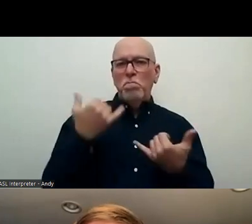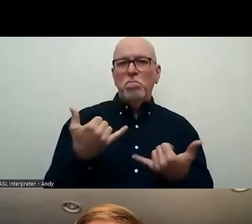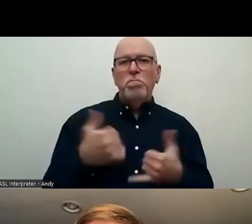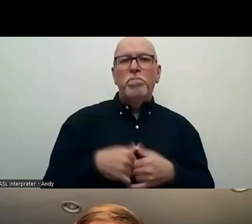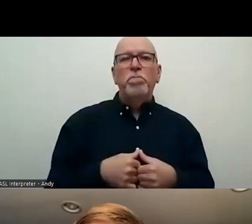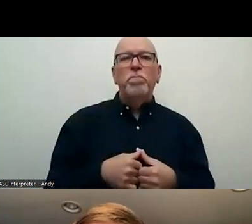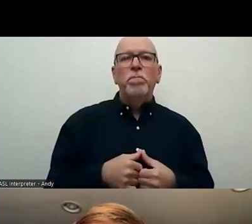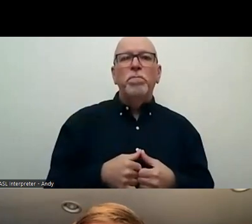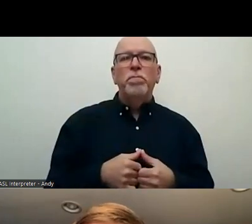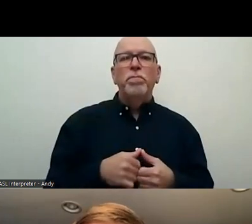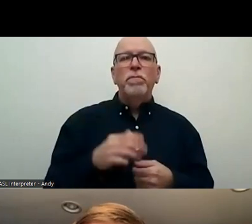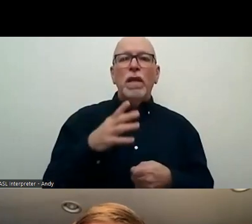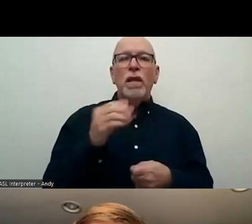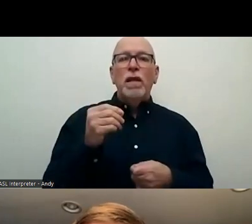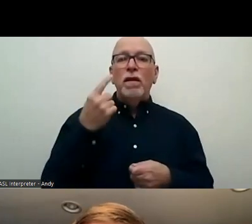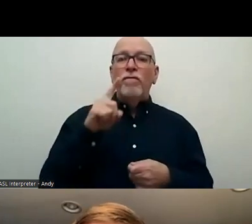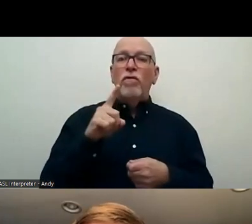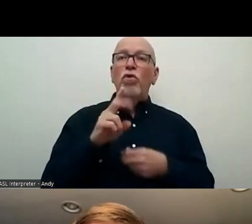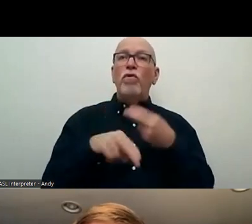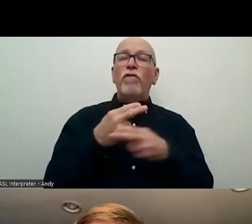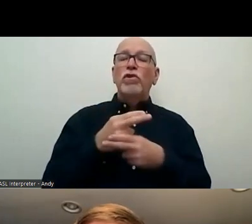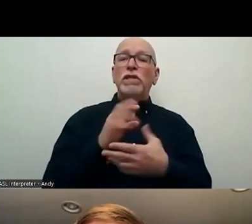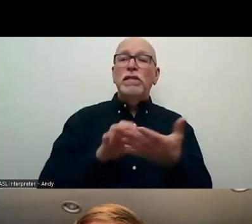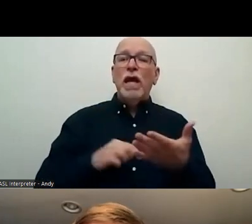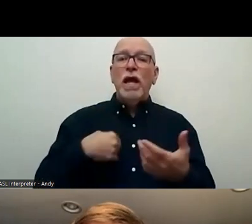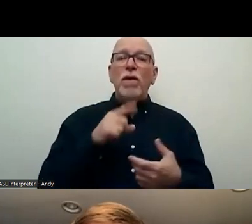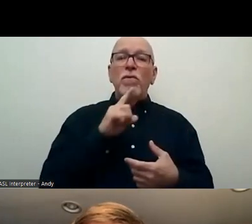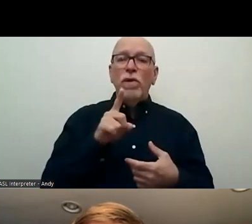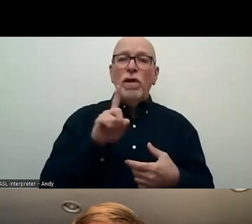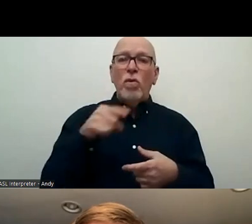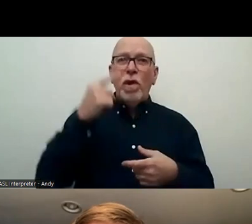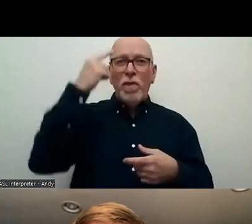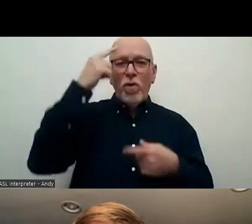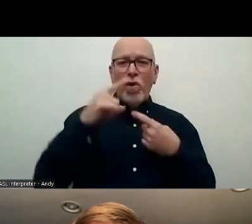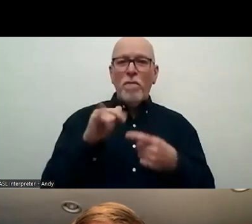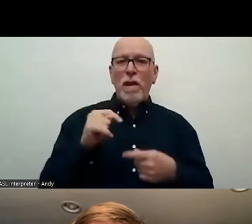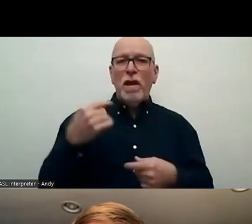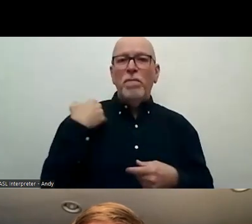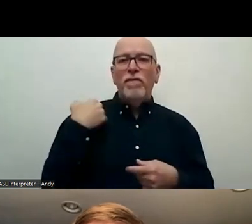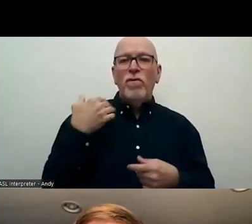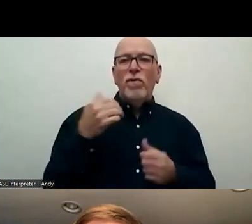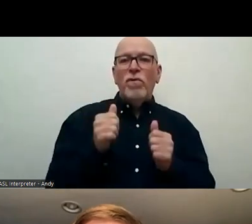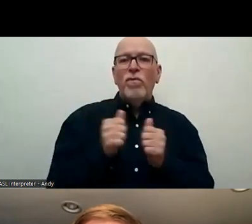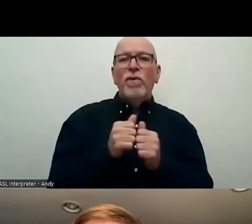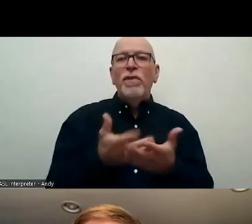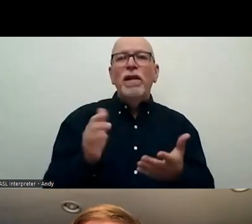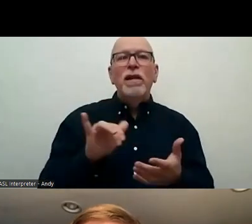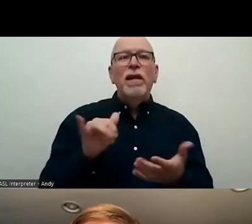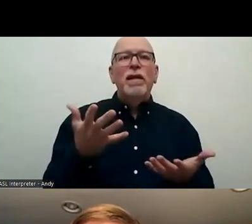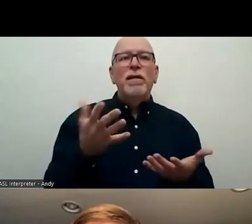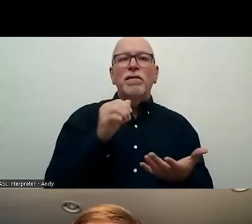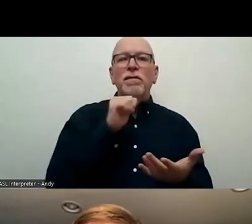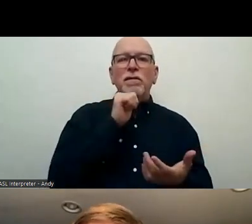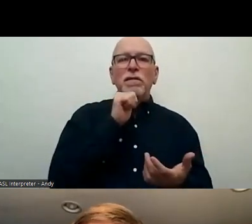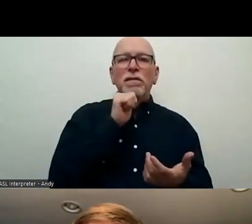and as far as universal design i really had only thought about it before um with things like not having